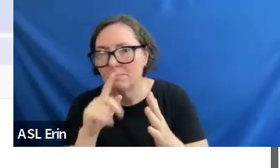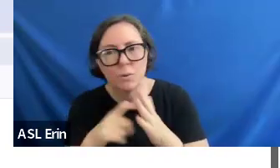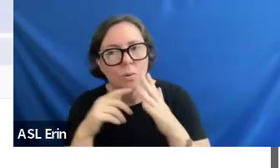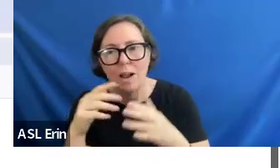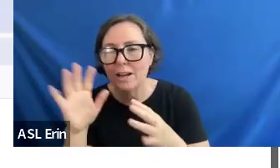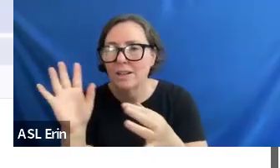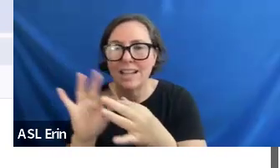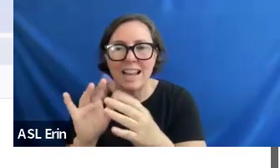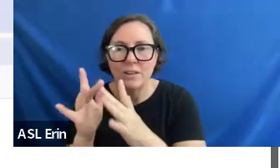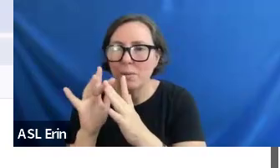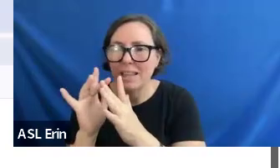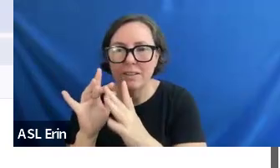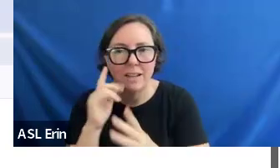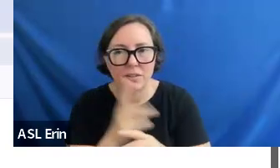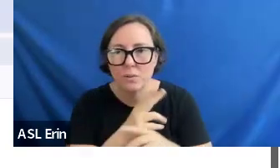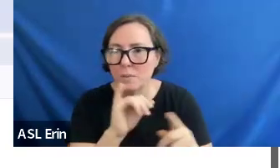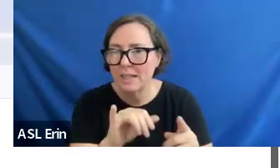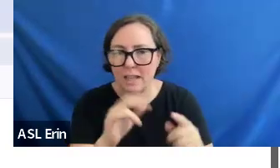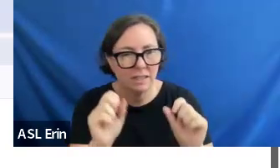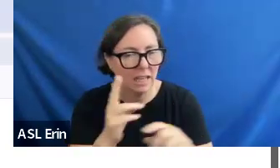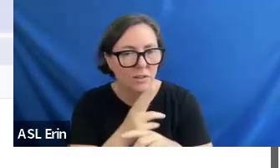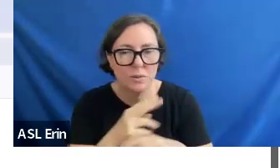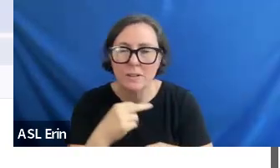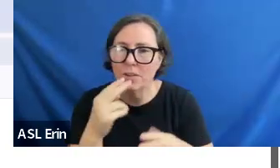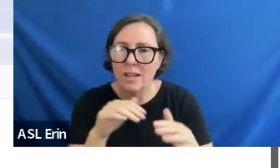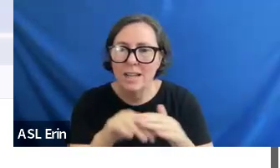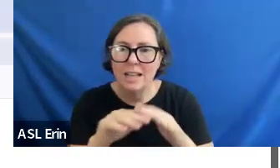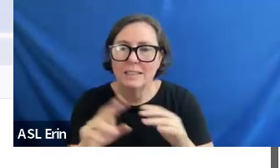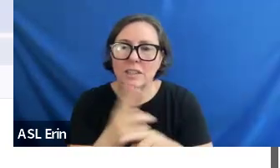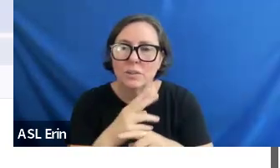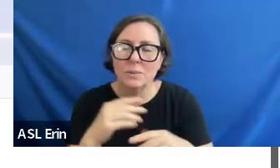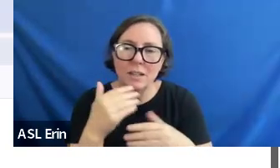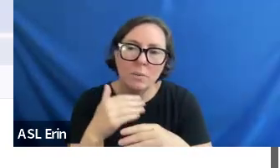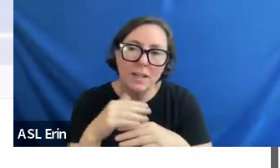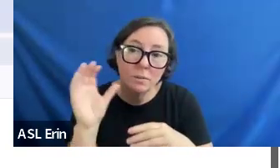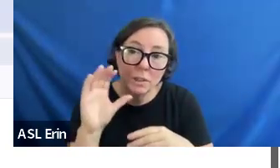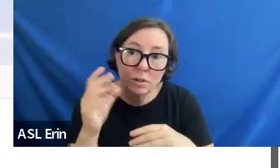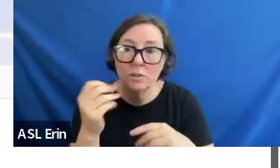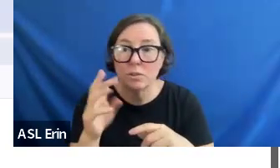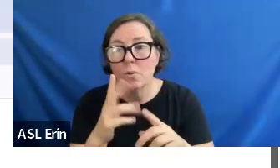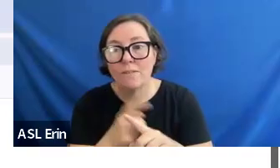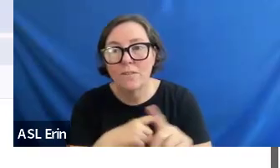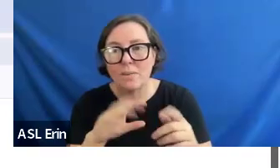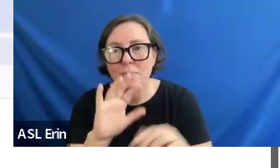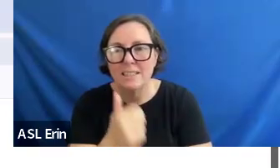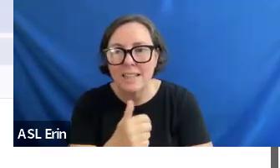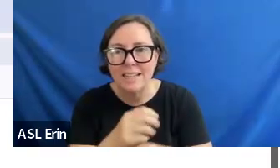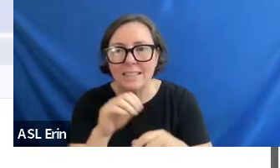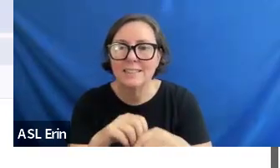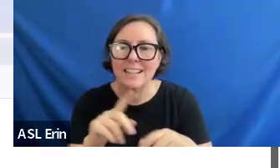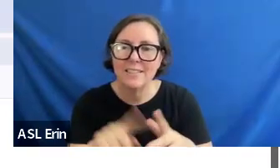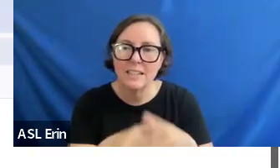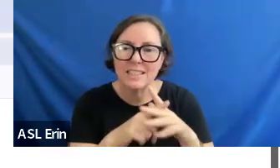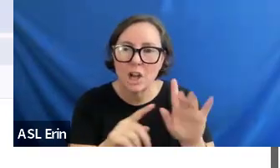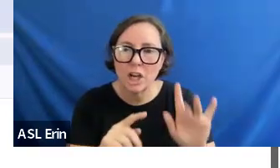it. You can launch voice access using Windows Search or from Settings. In the Start menu,